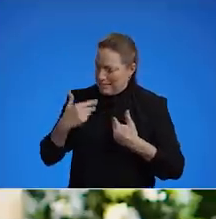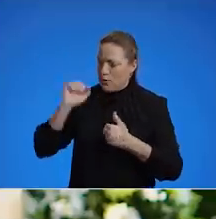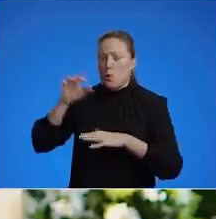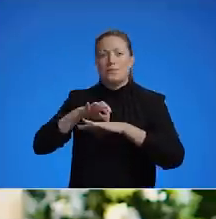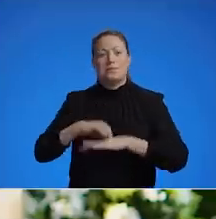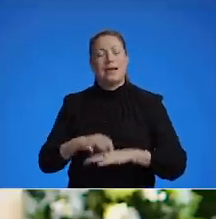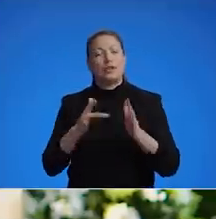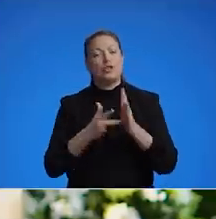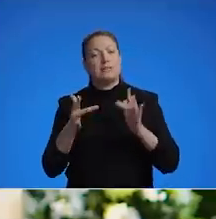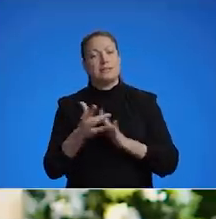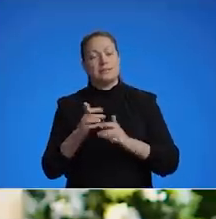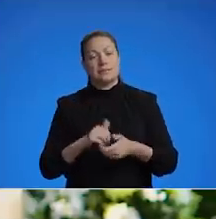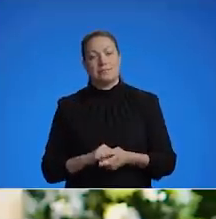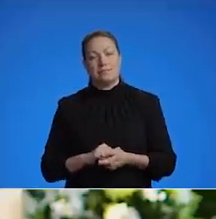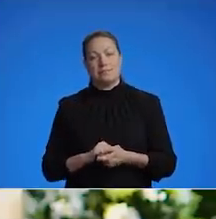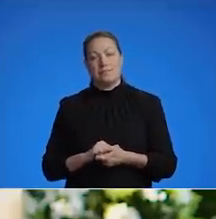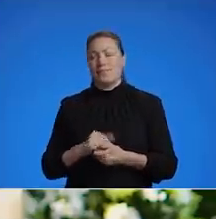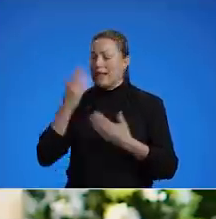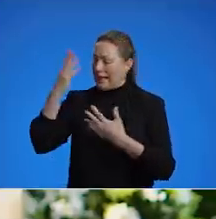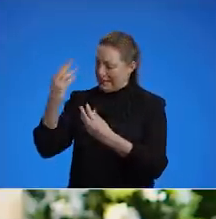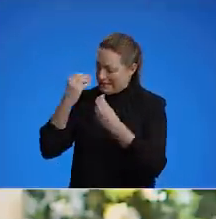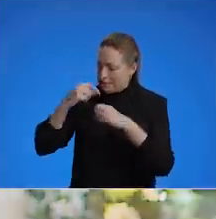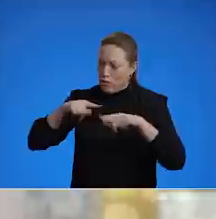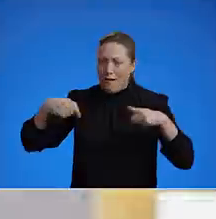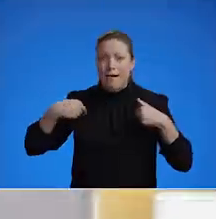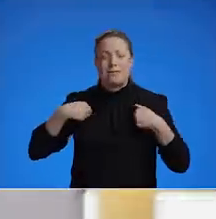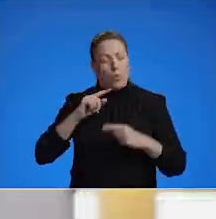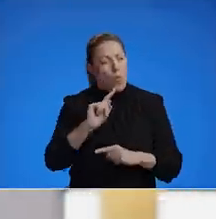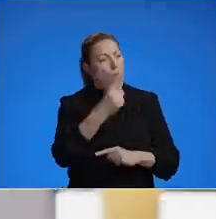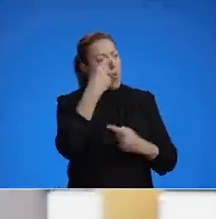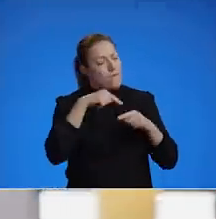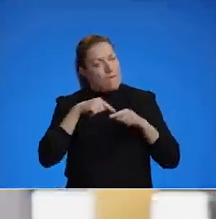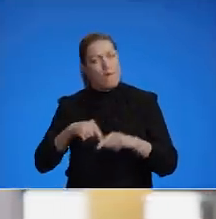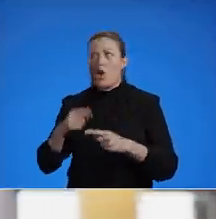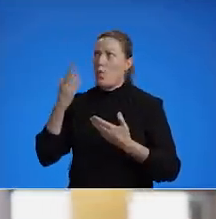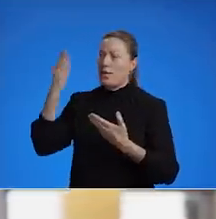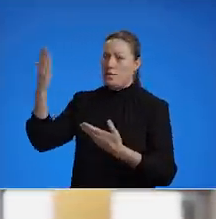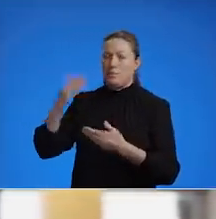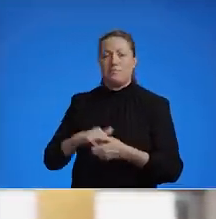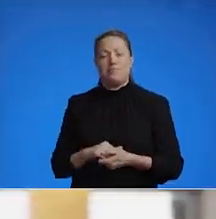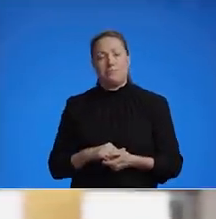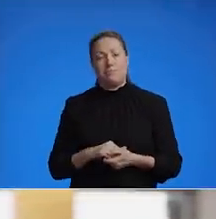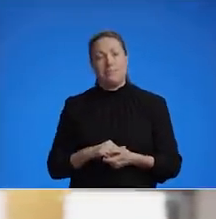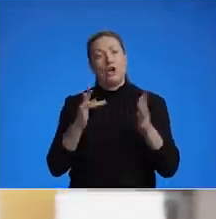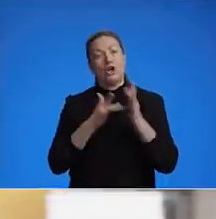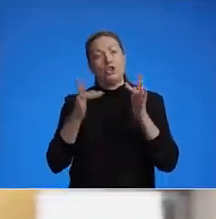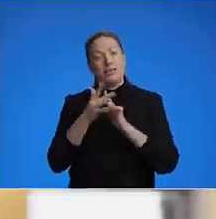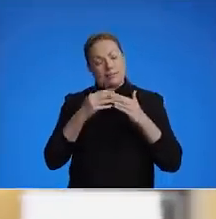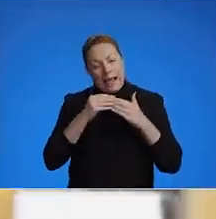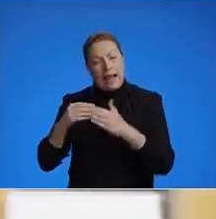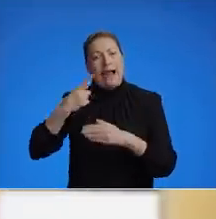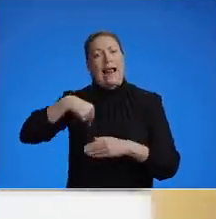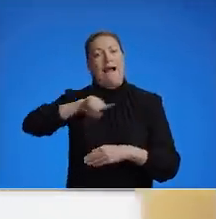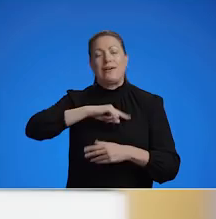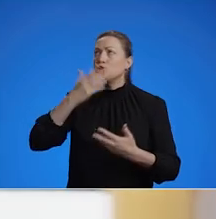You gave us the same word made flesh as a mediator and called us to follow him. He is the way that leads us